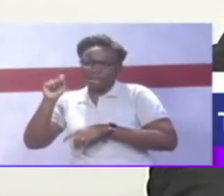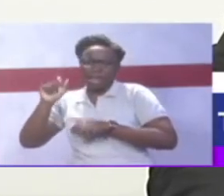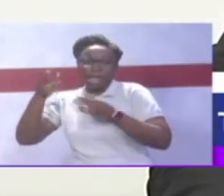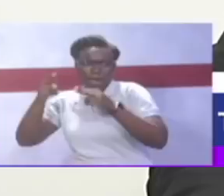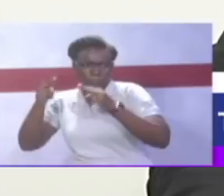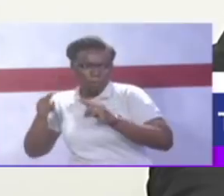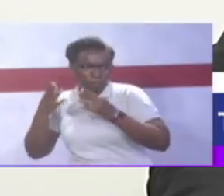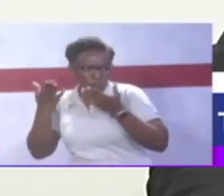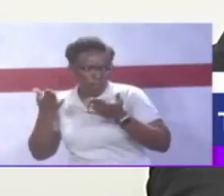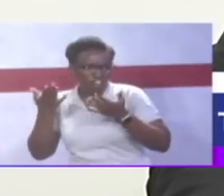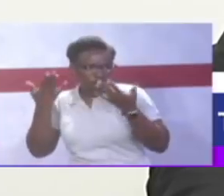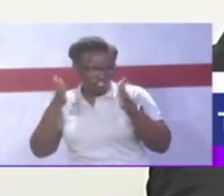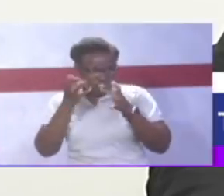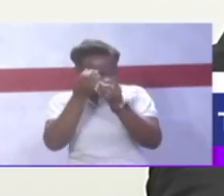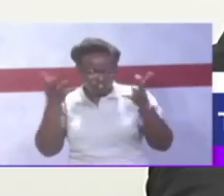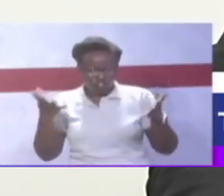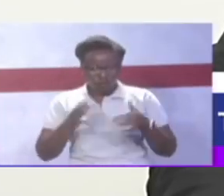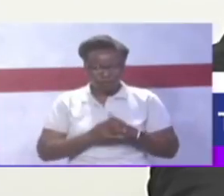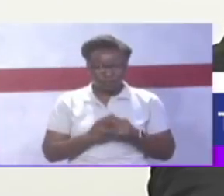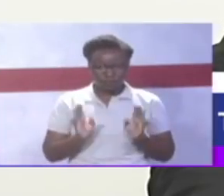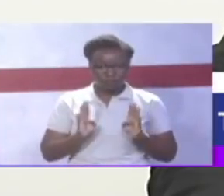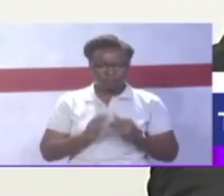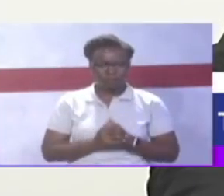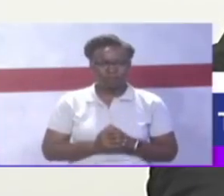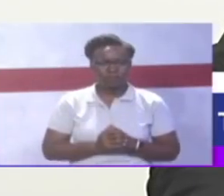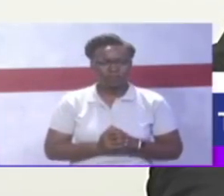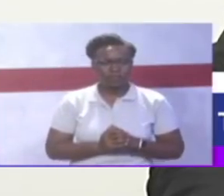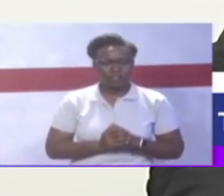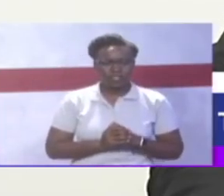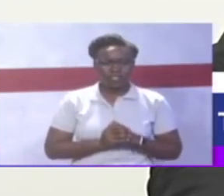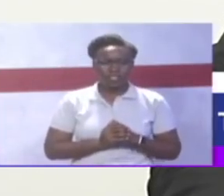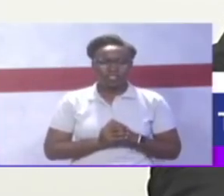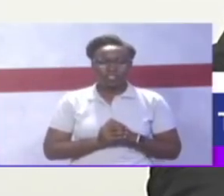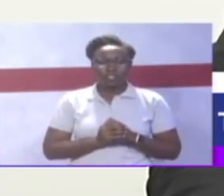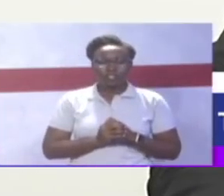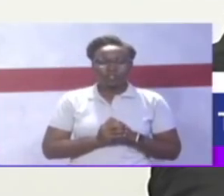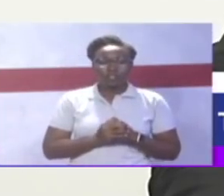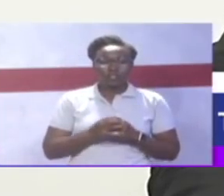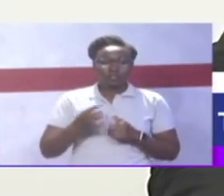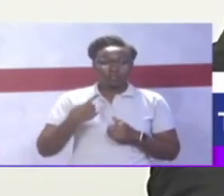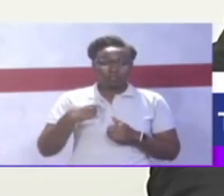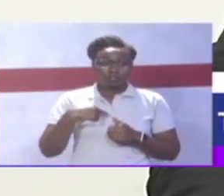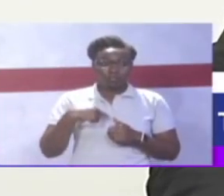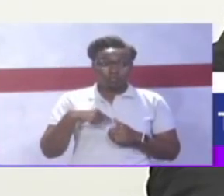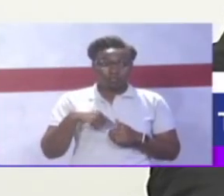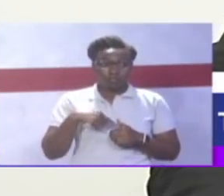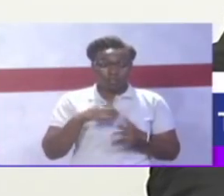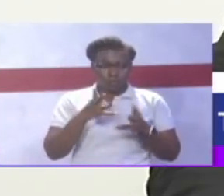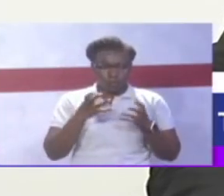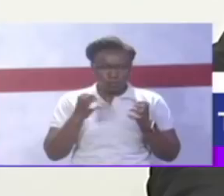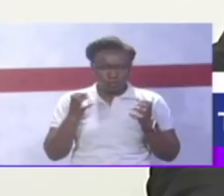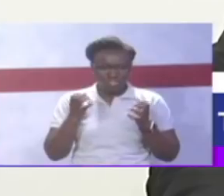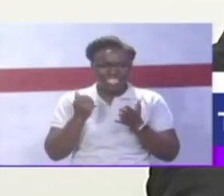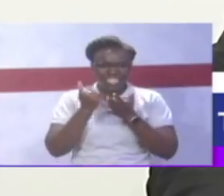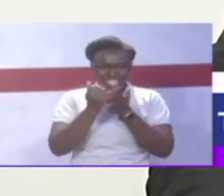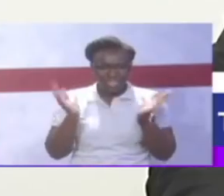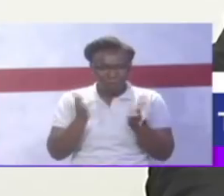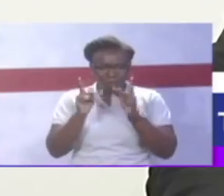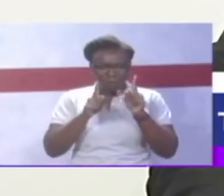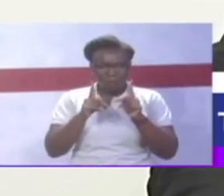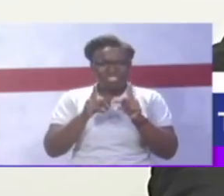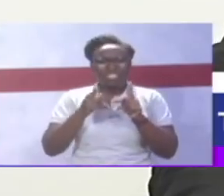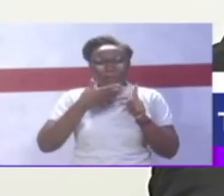including the Delta variant. So we are once again urging everyone, the best protection against Delta or any other variant at this time is